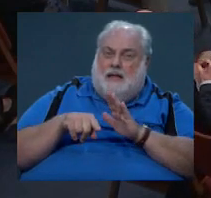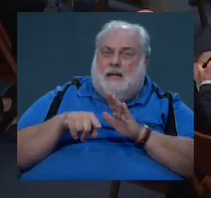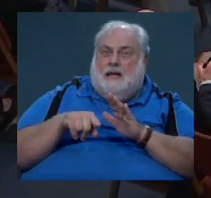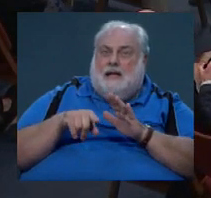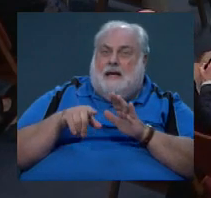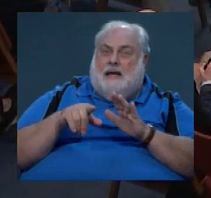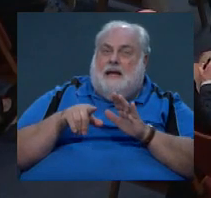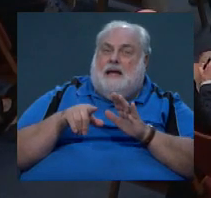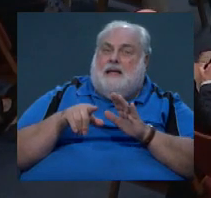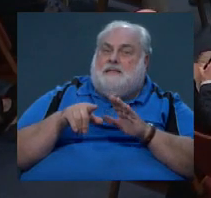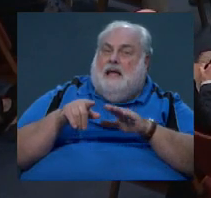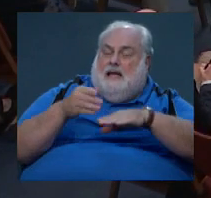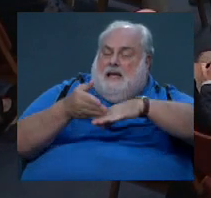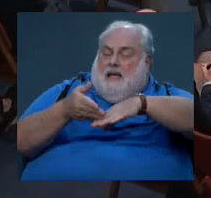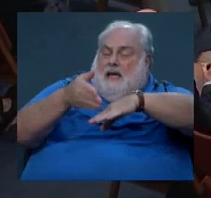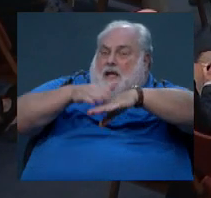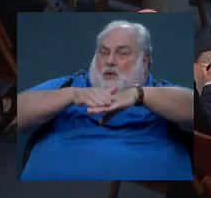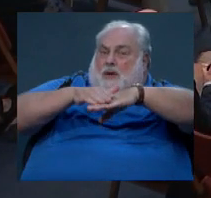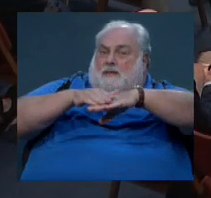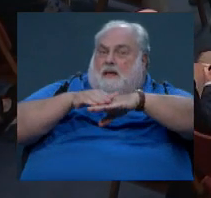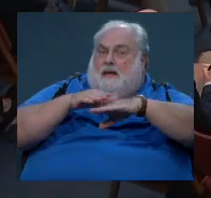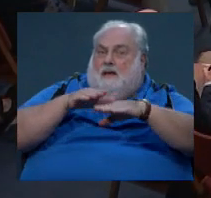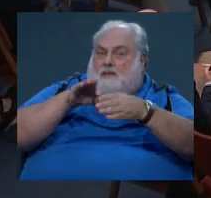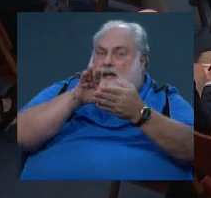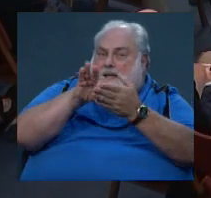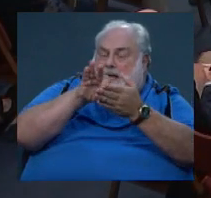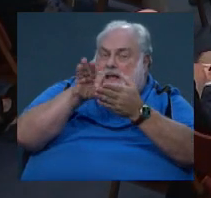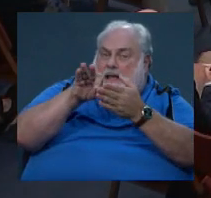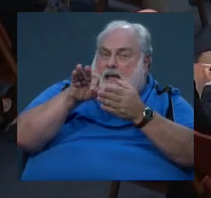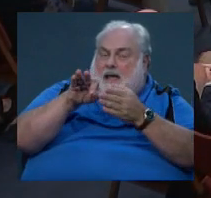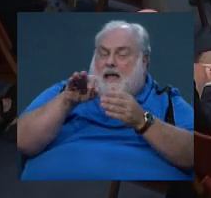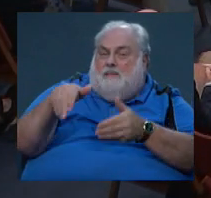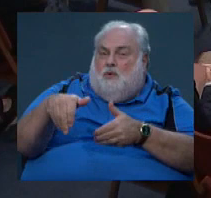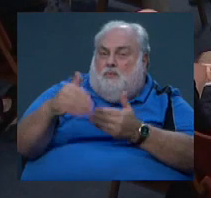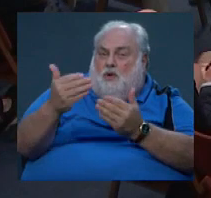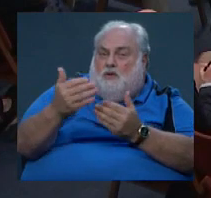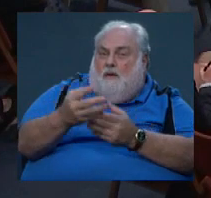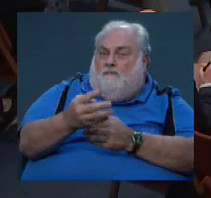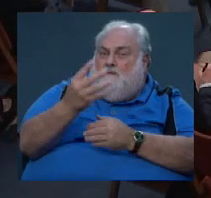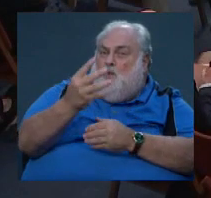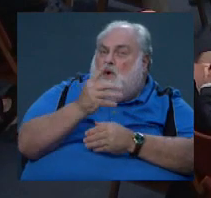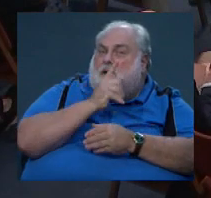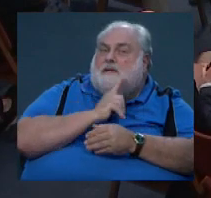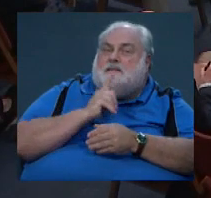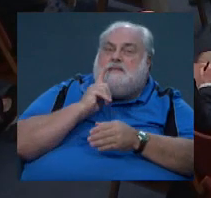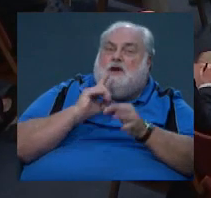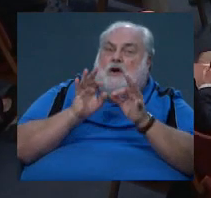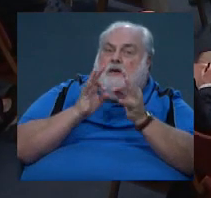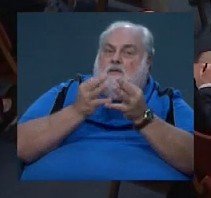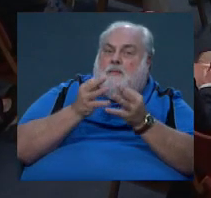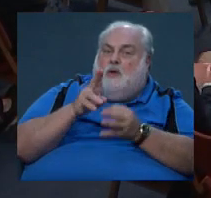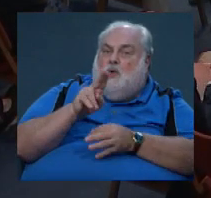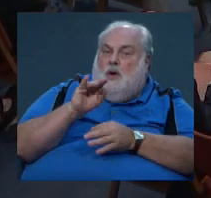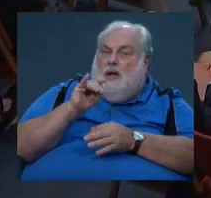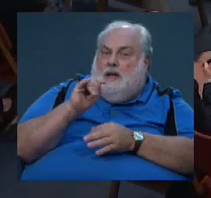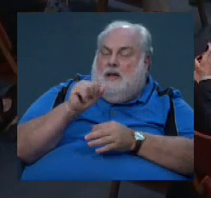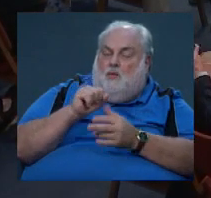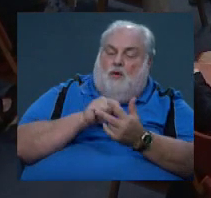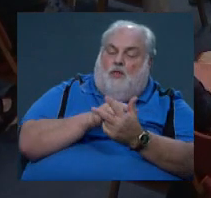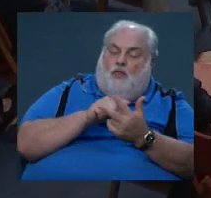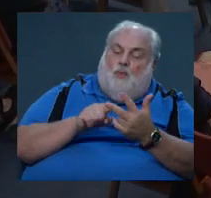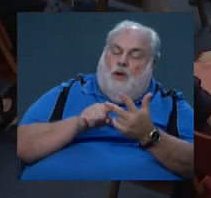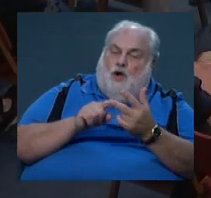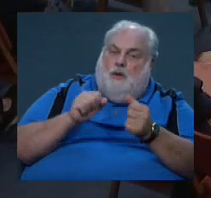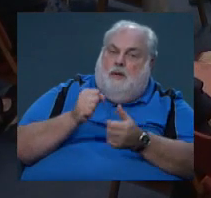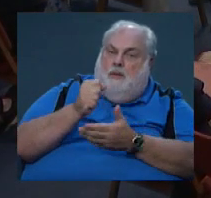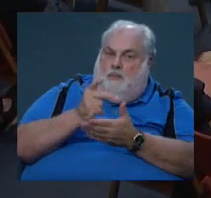increase in density. So Mr. Phillips is proposing 4 single-family units where 3 could be